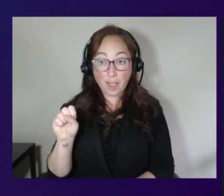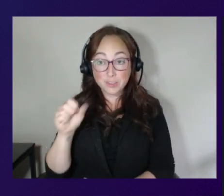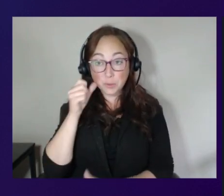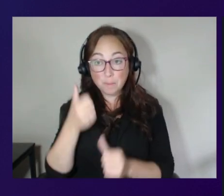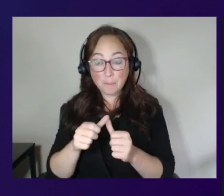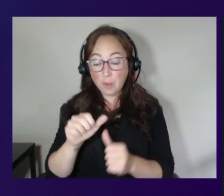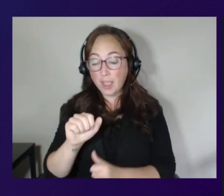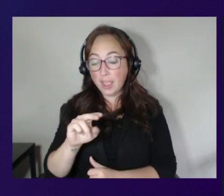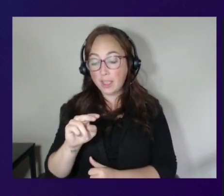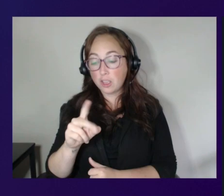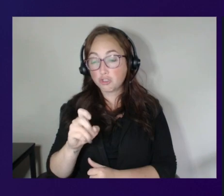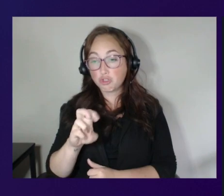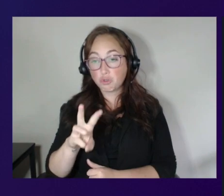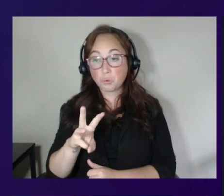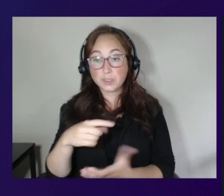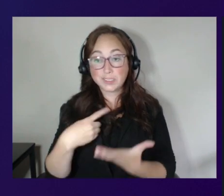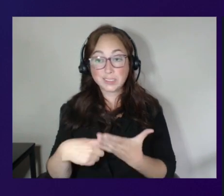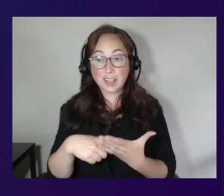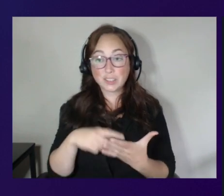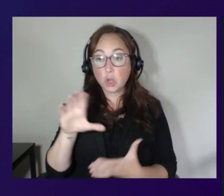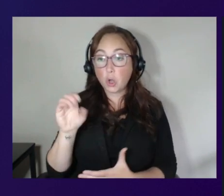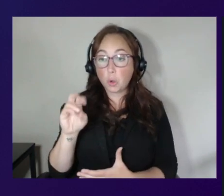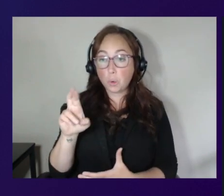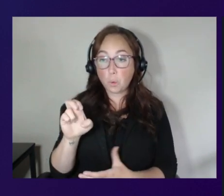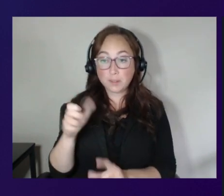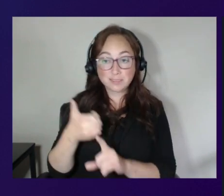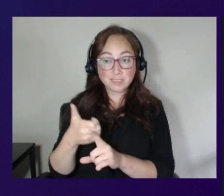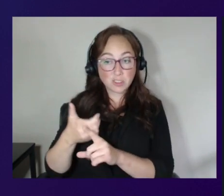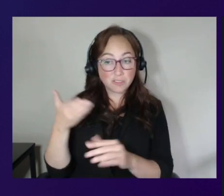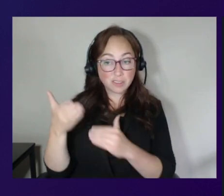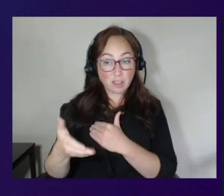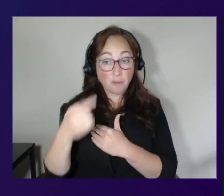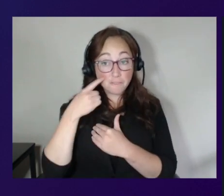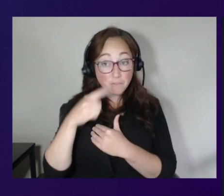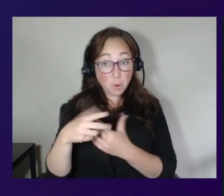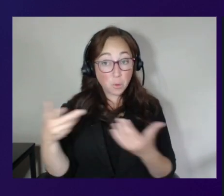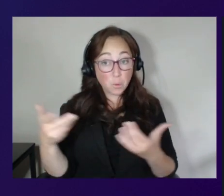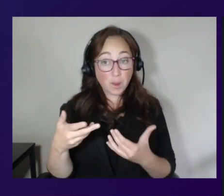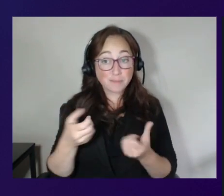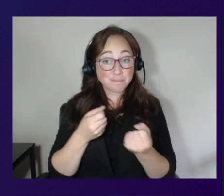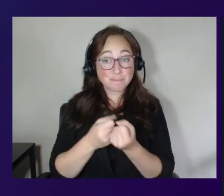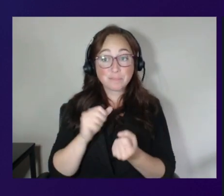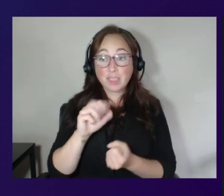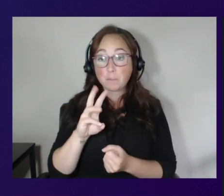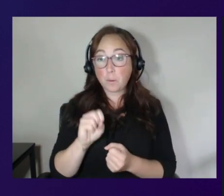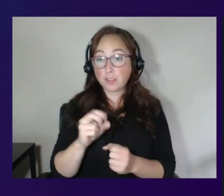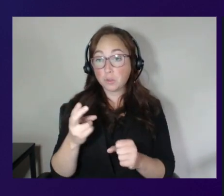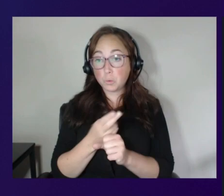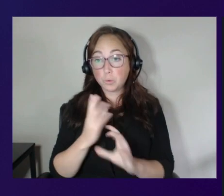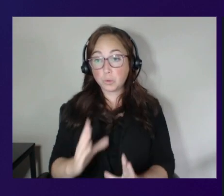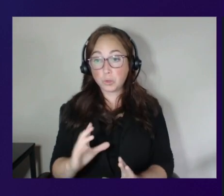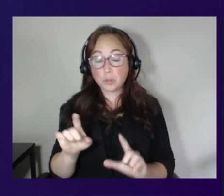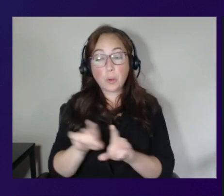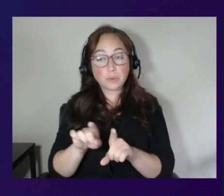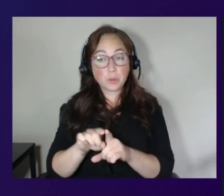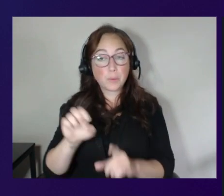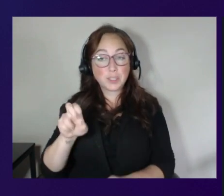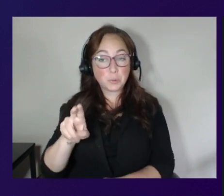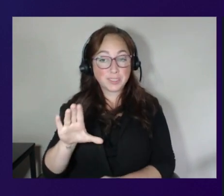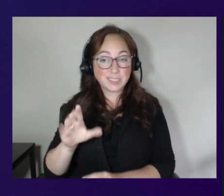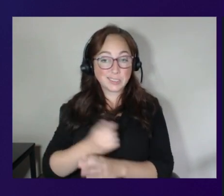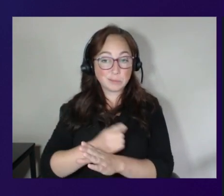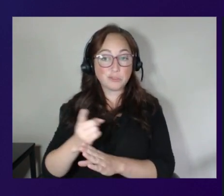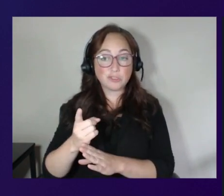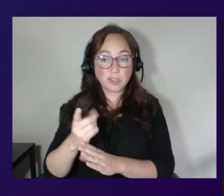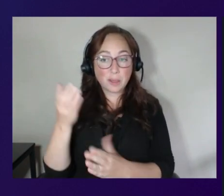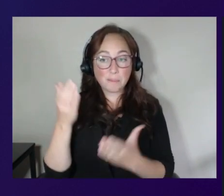in his session, Core is really there to be there for AWS users, but also end user computing specialists that maybe